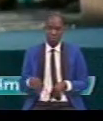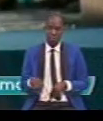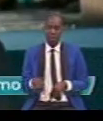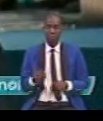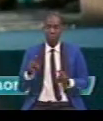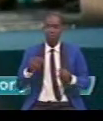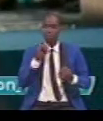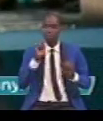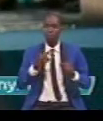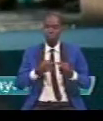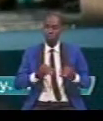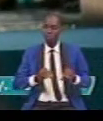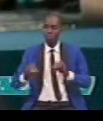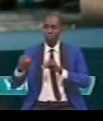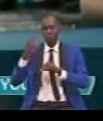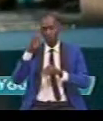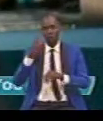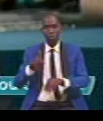a long distance.